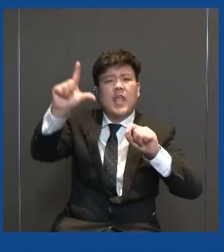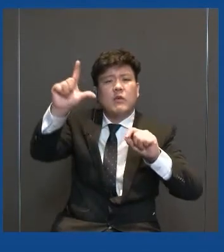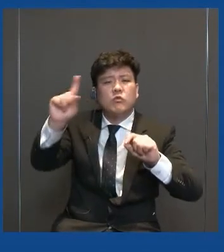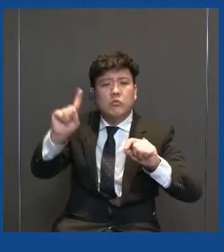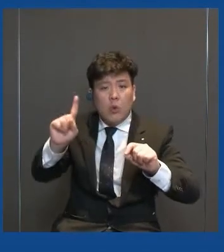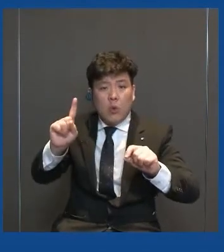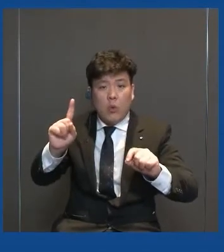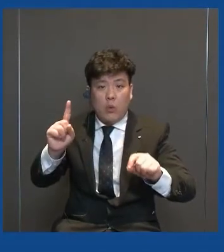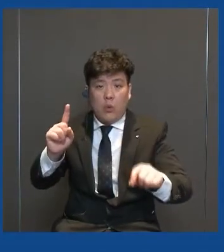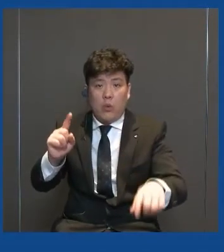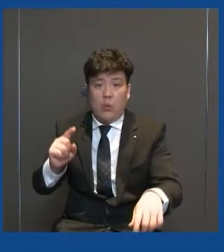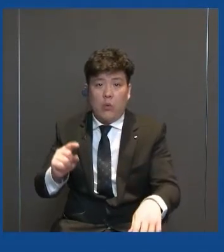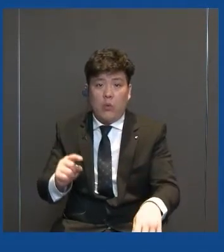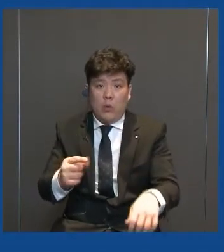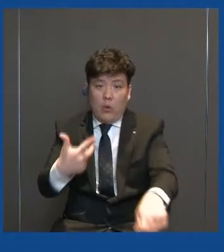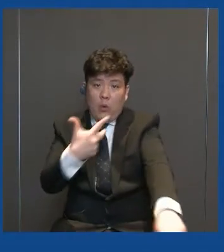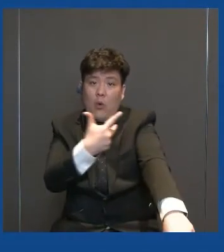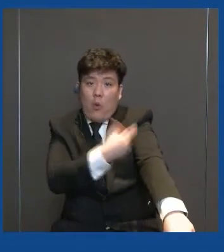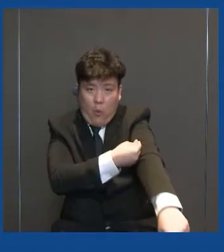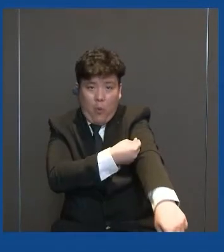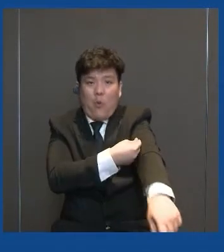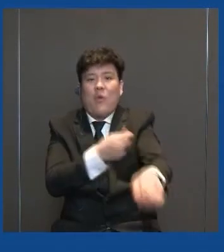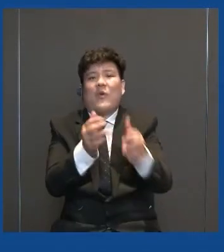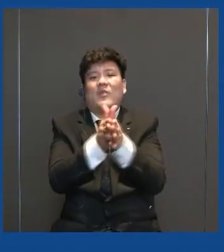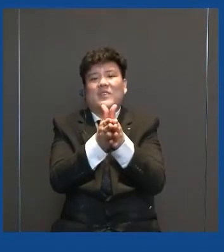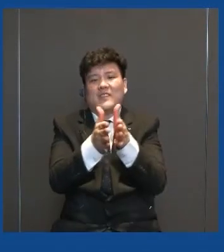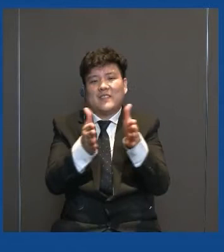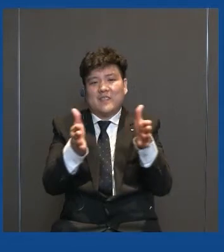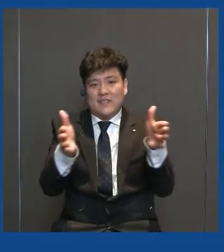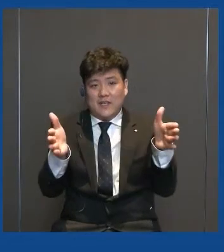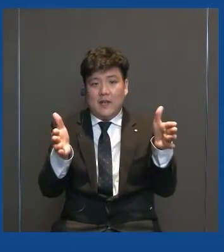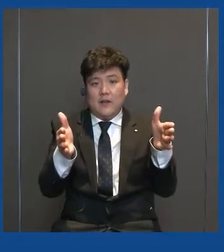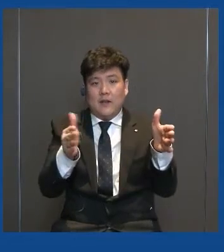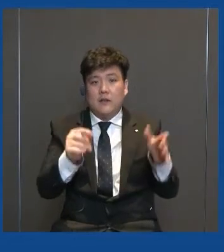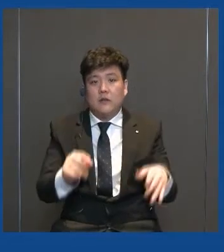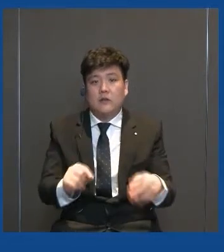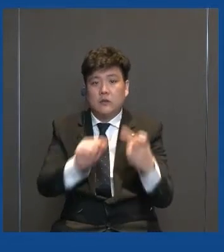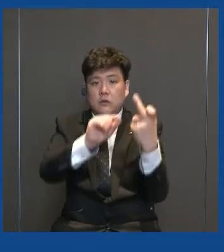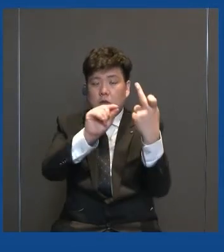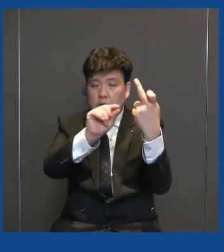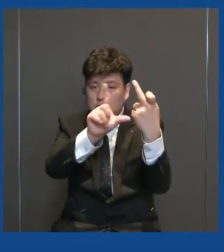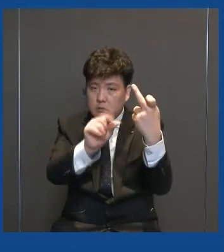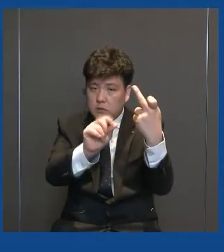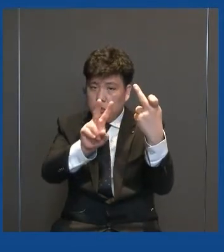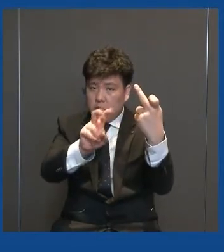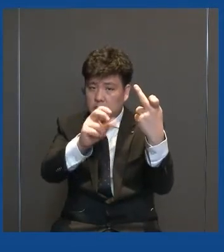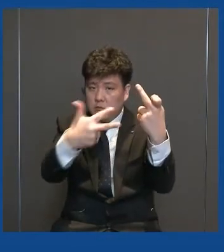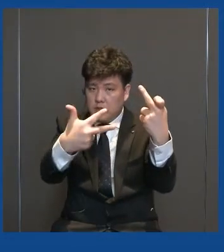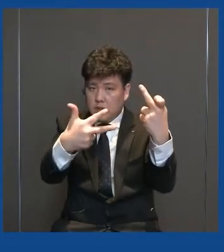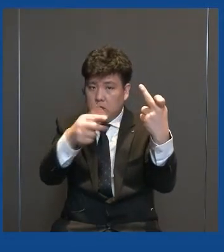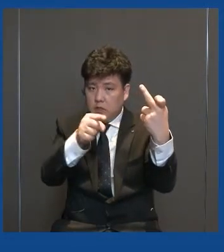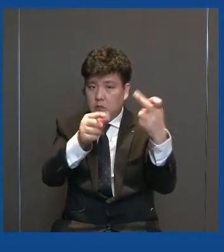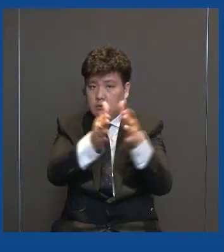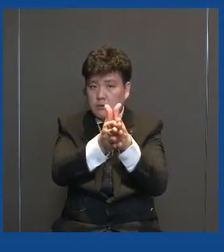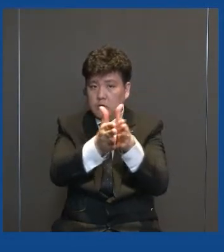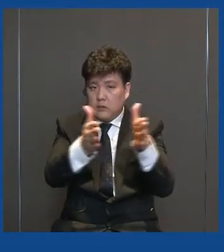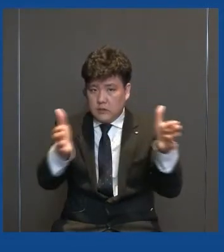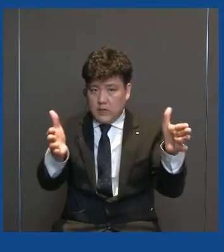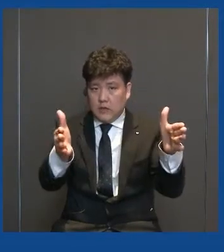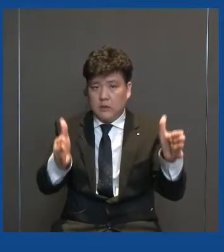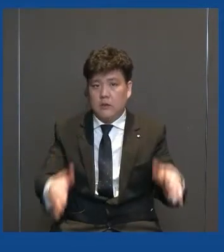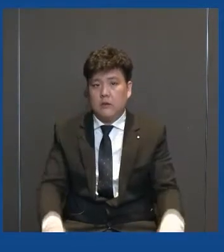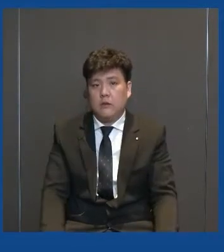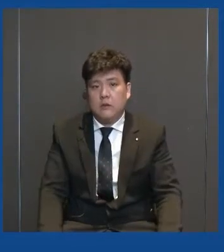started this the 27th of December, and we expect to have offered vaccinations to the